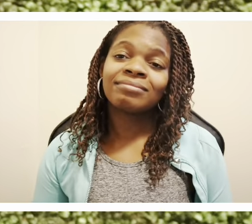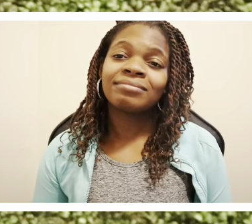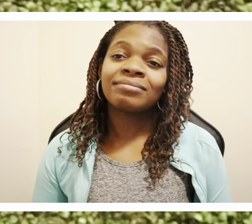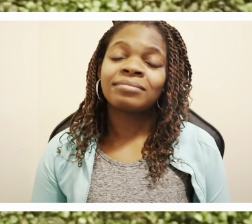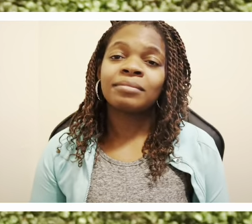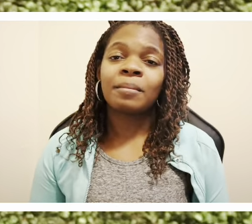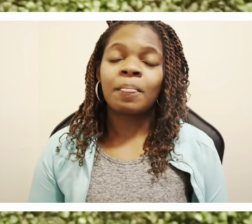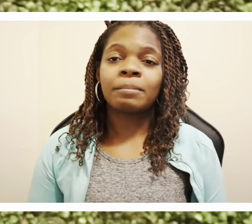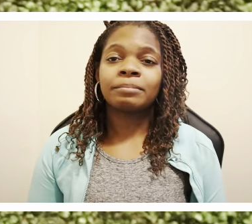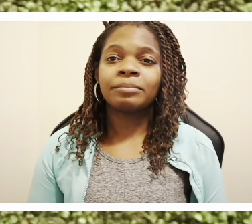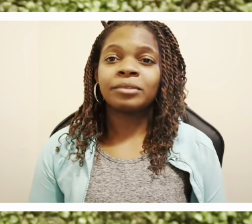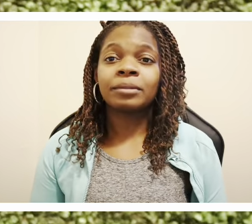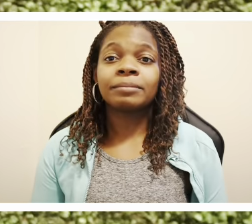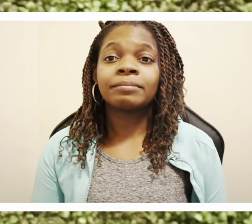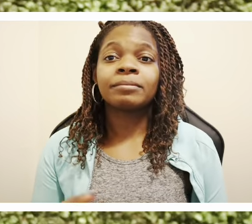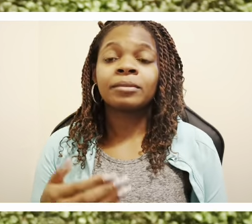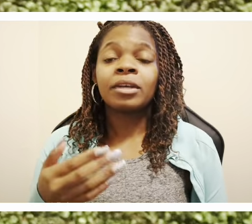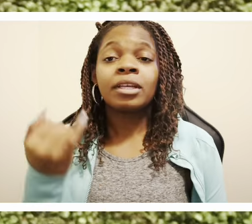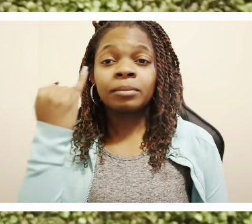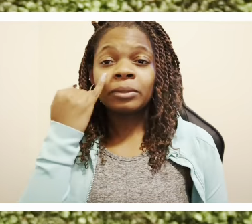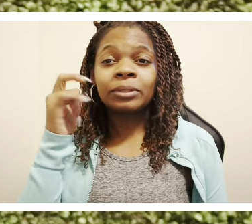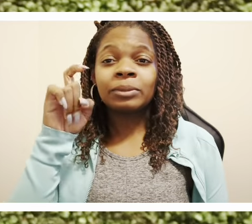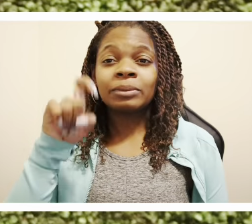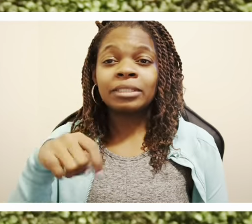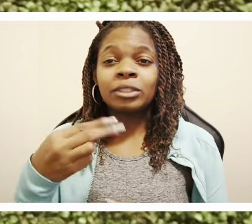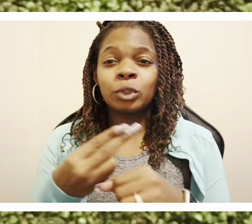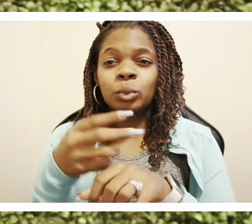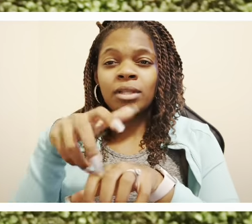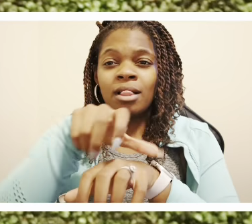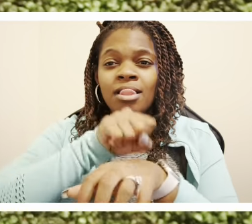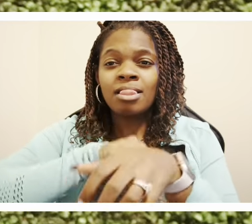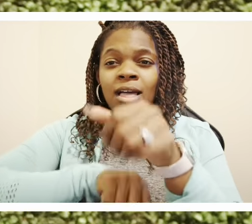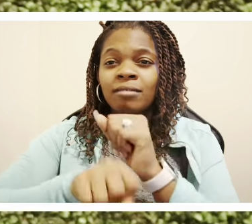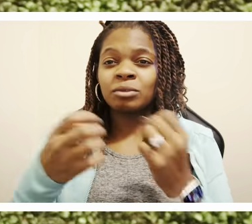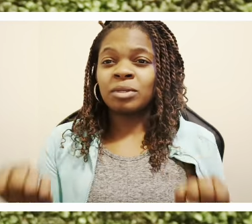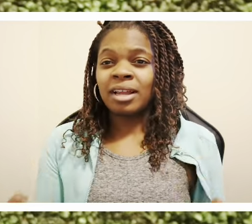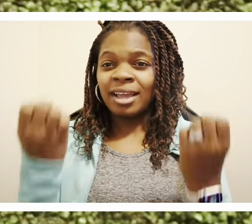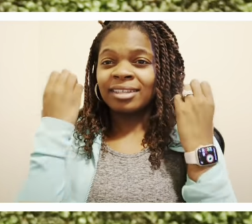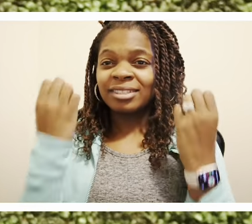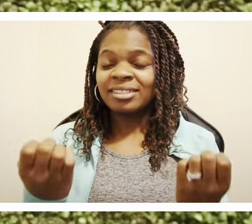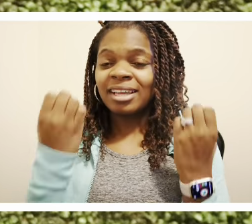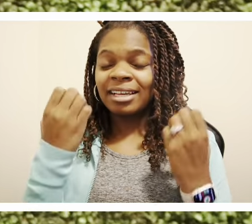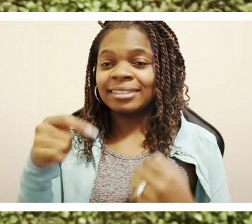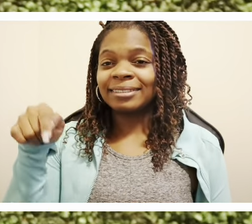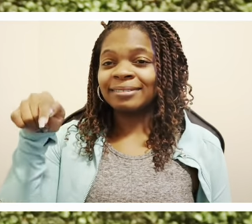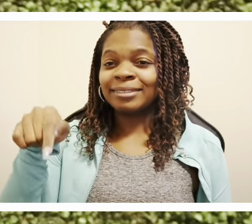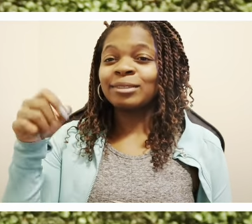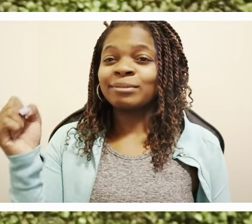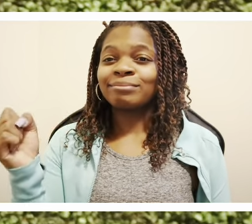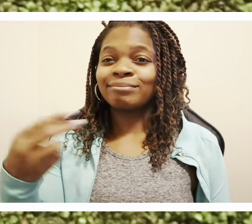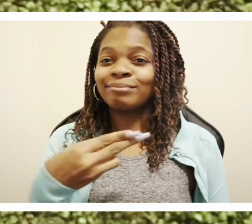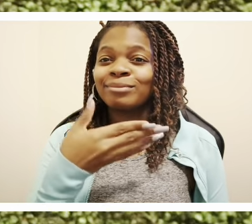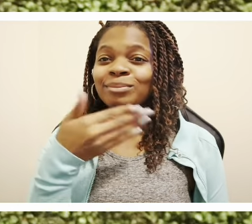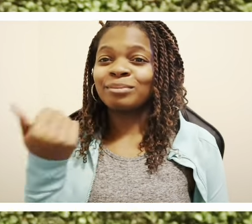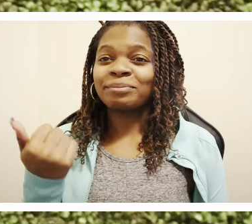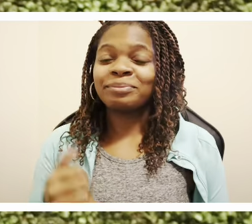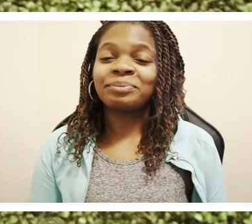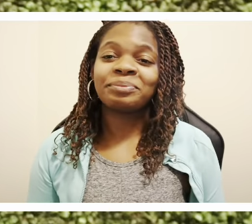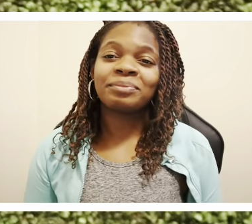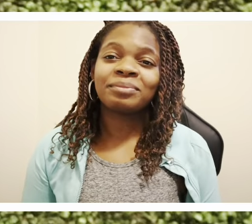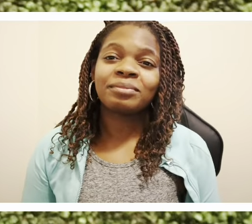with lifting weights and wearing gloves, particularly when you have to wear gloves, Fitbit takes the win